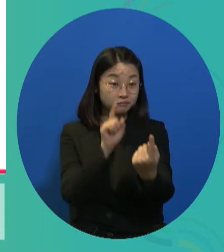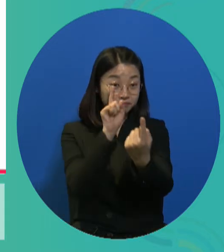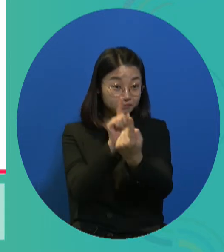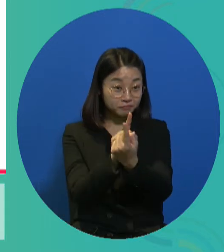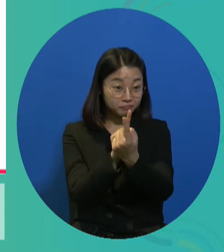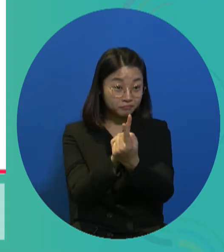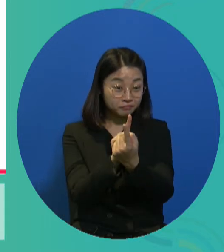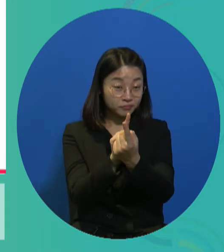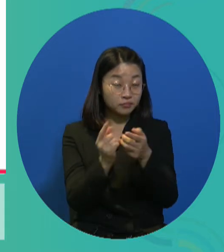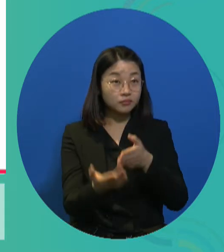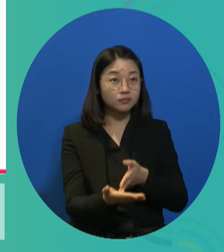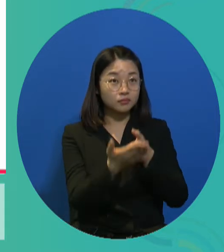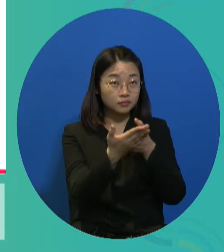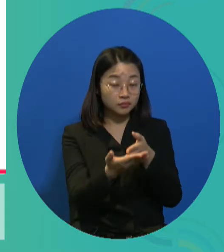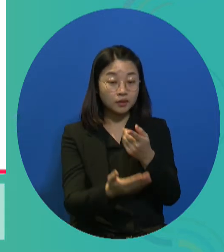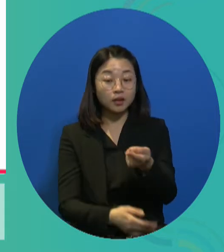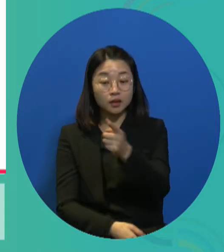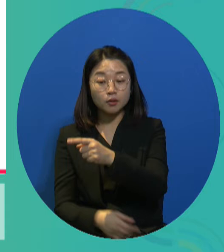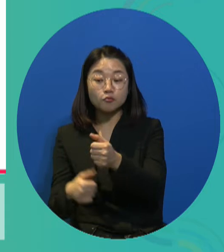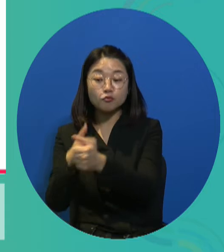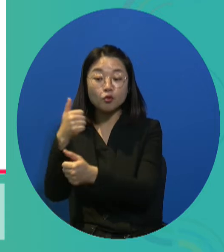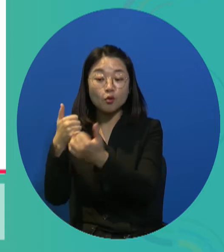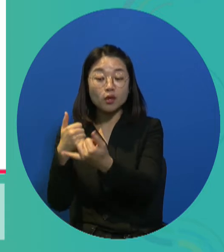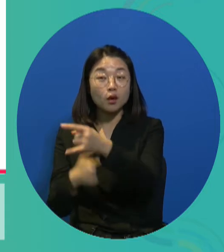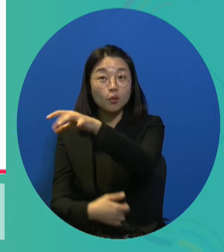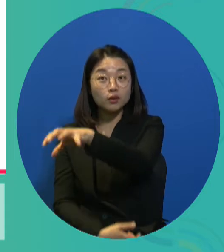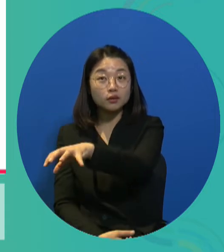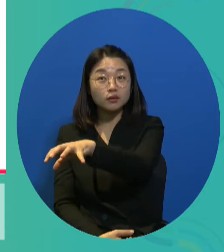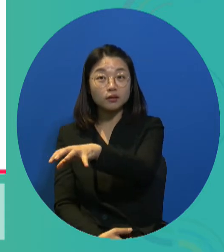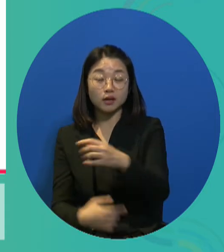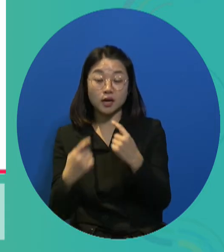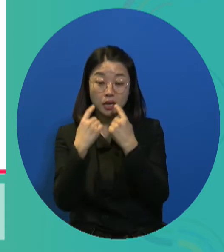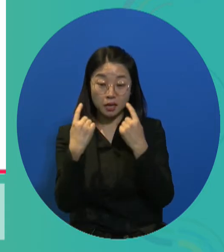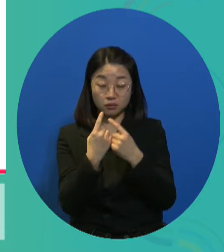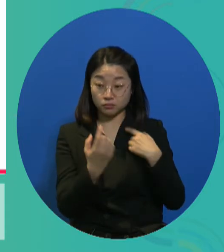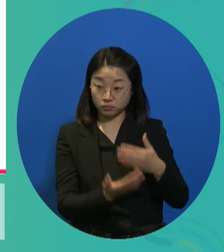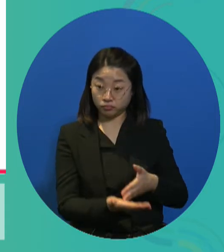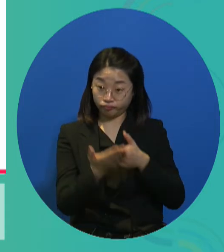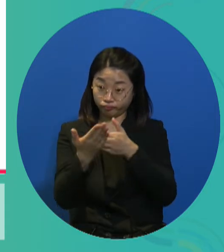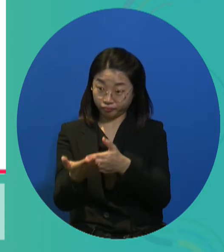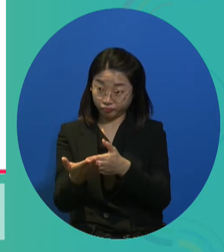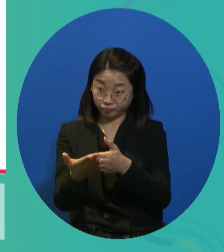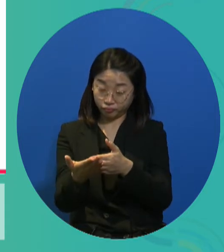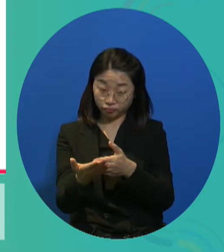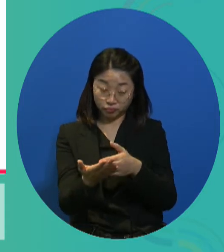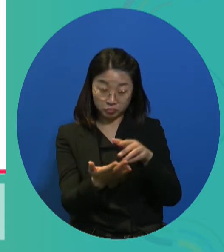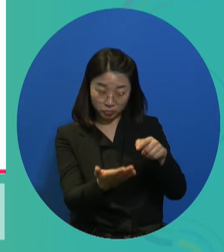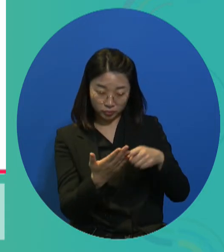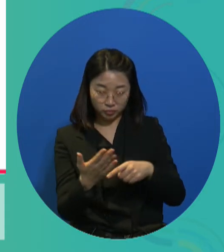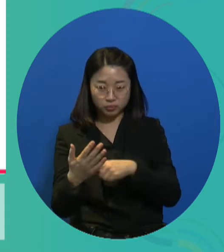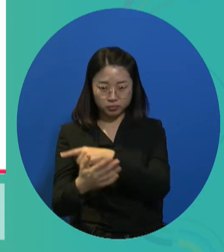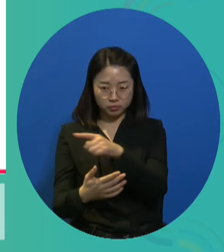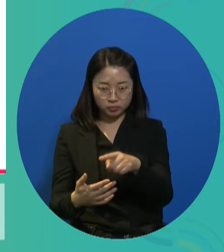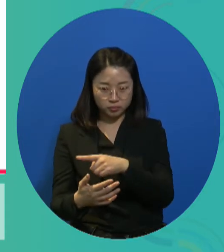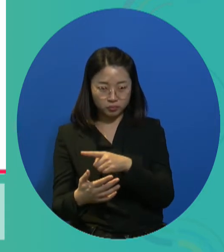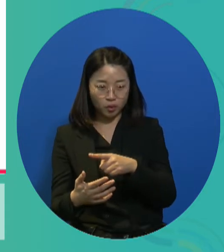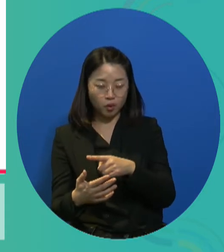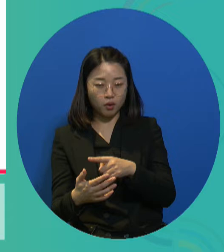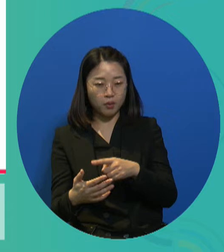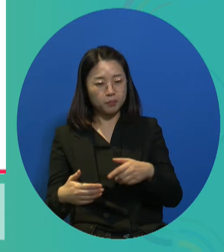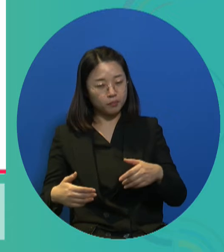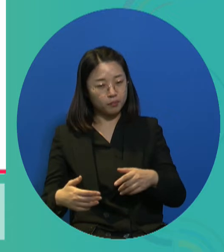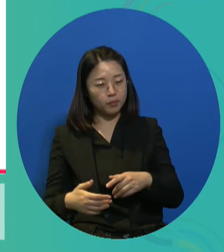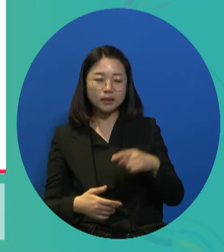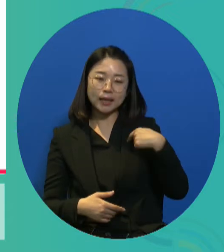most of the positions are stated in written form. So their interrogatories and responses are all done in written